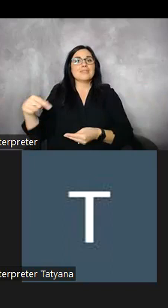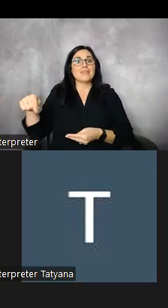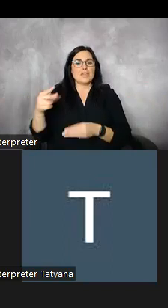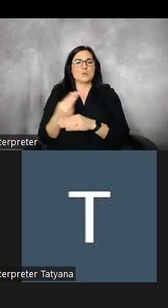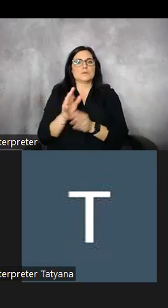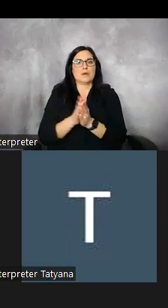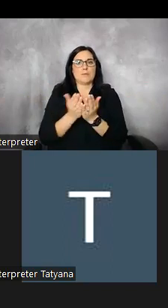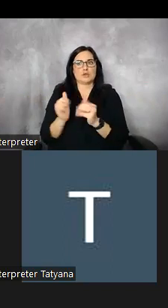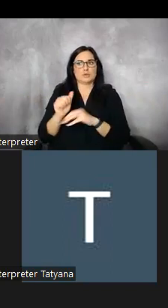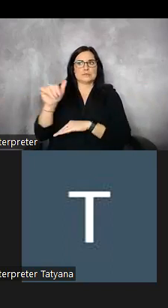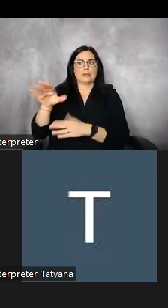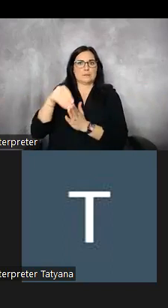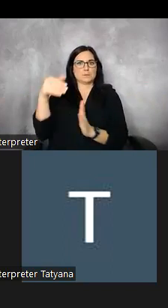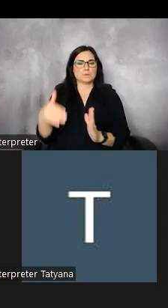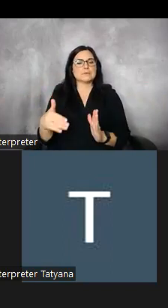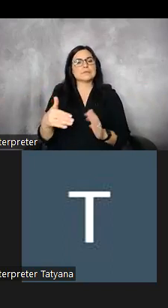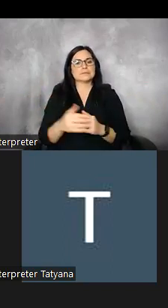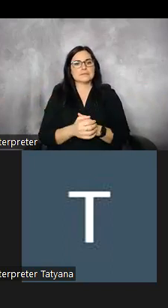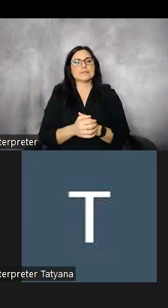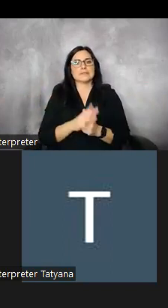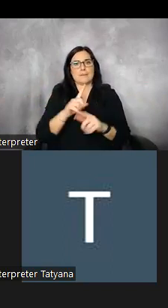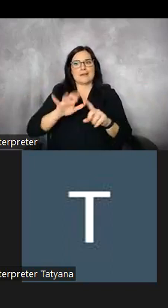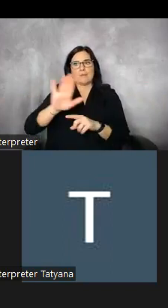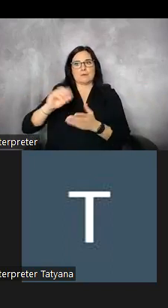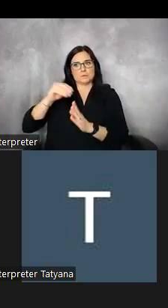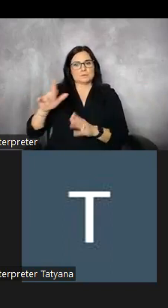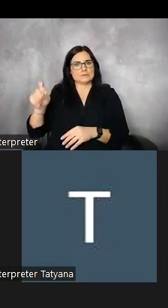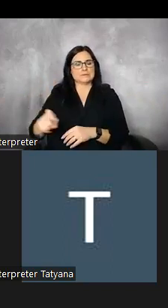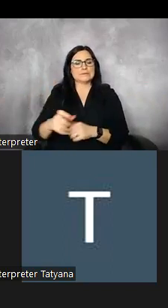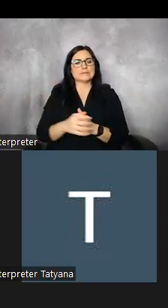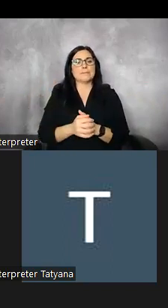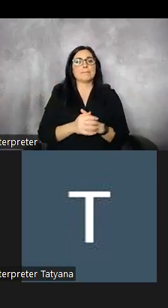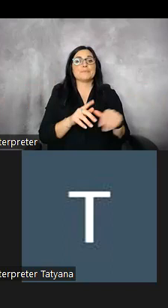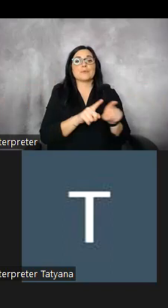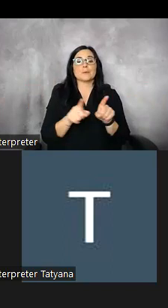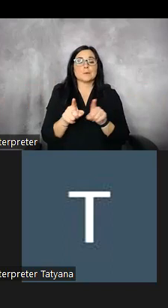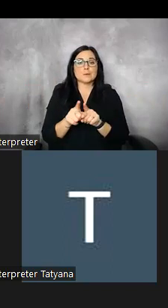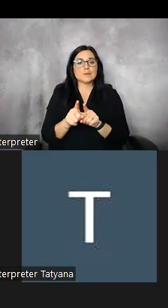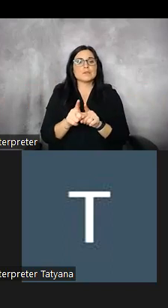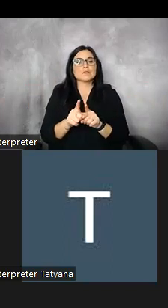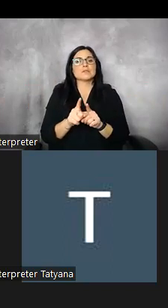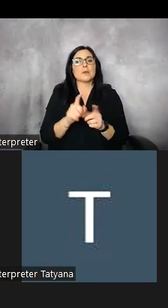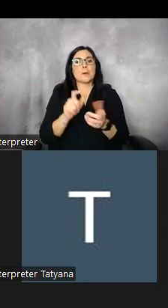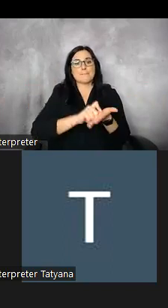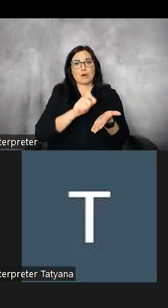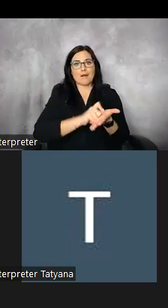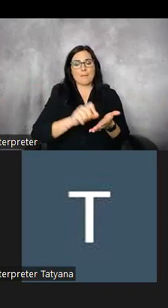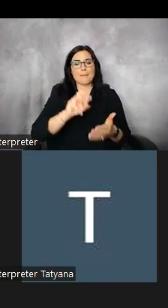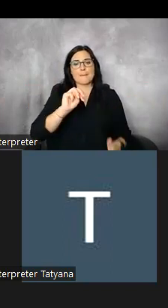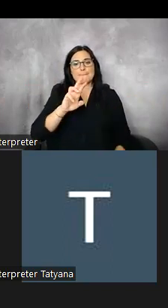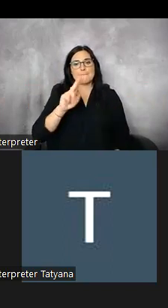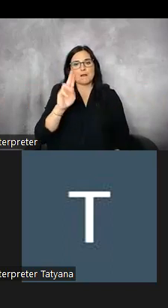student based on what they know of what the student's needs are. We also do some markup of books as well,